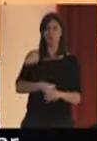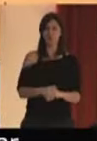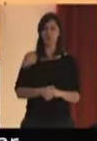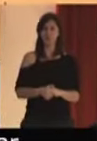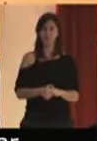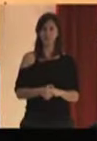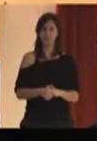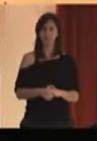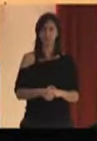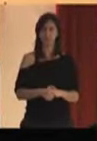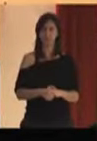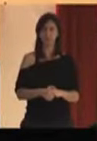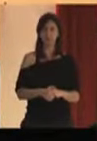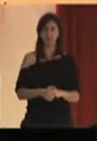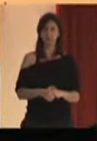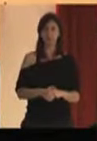very important work.